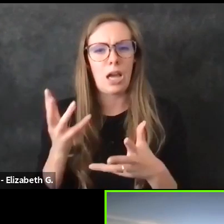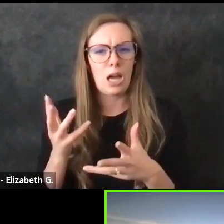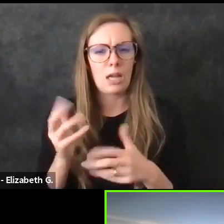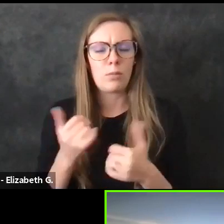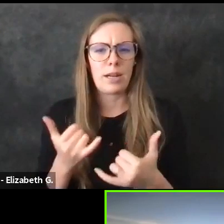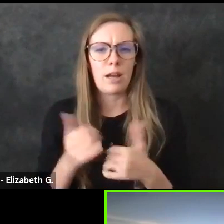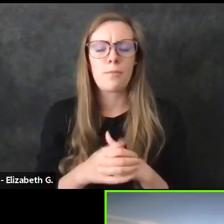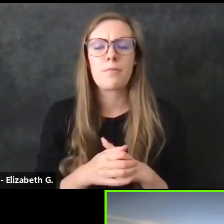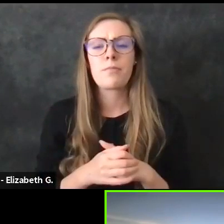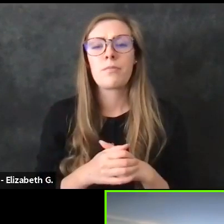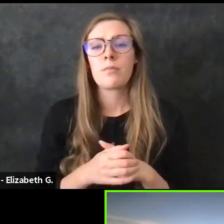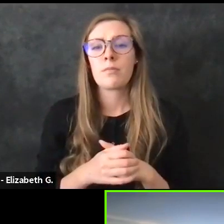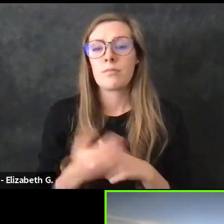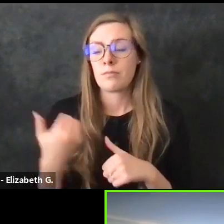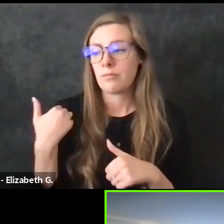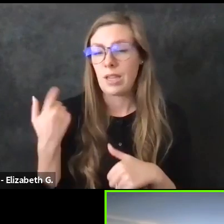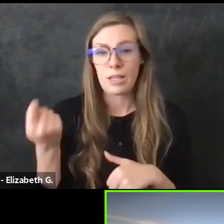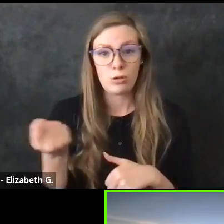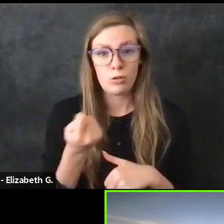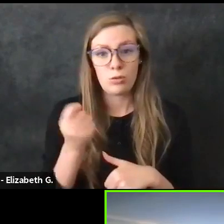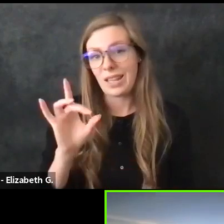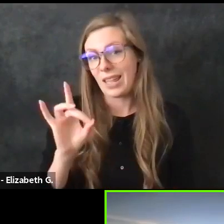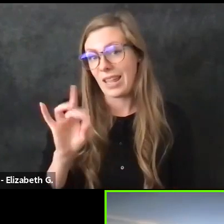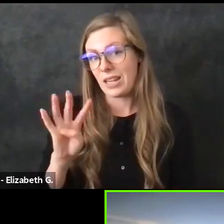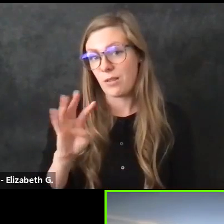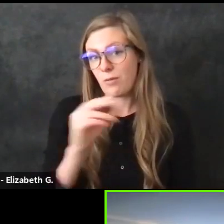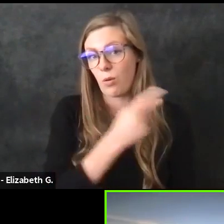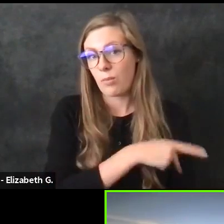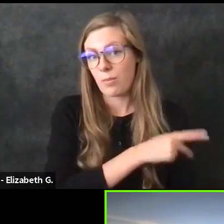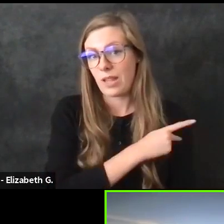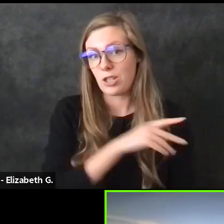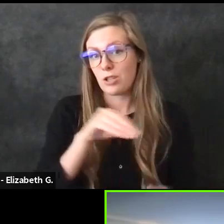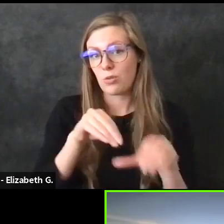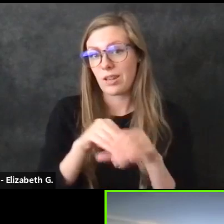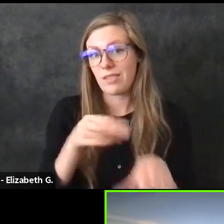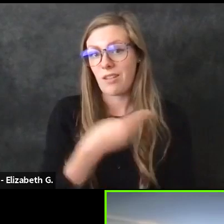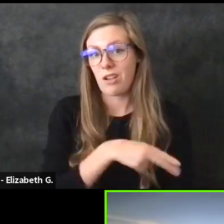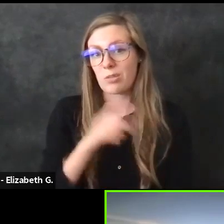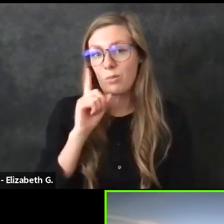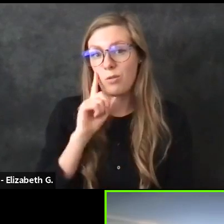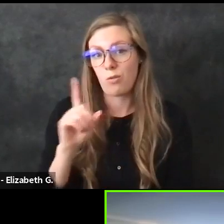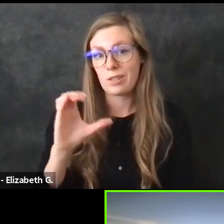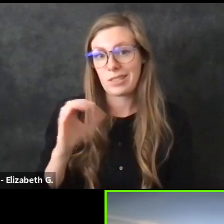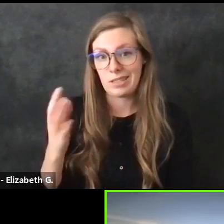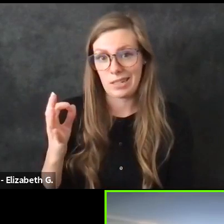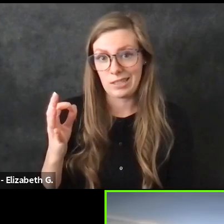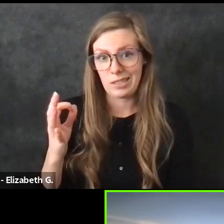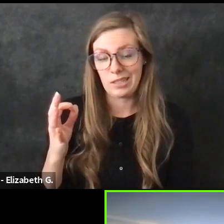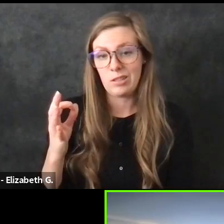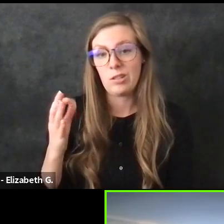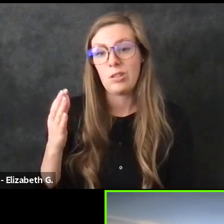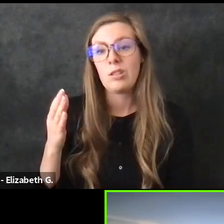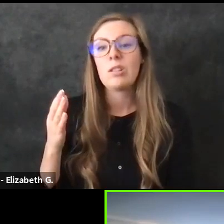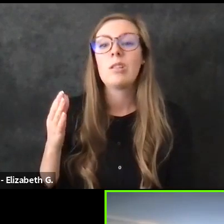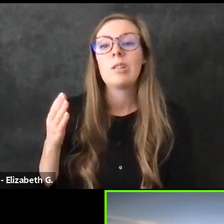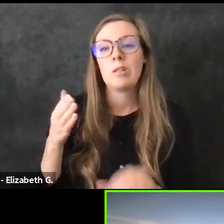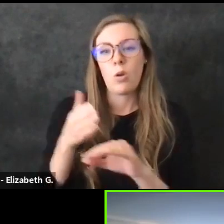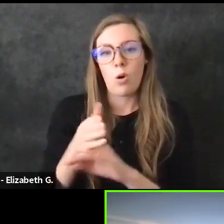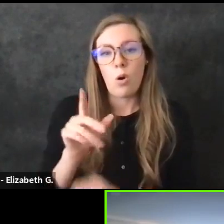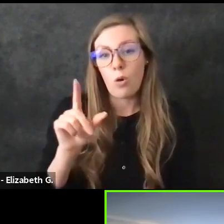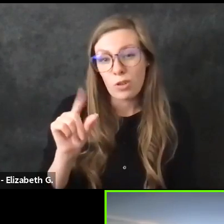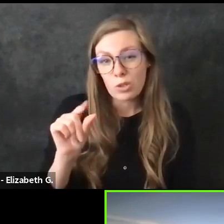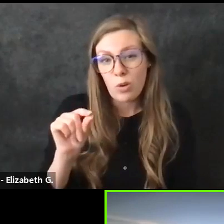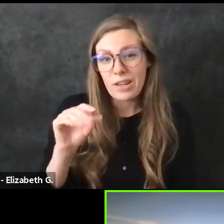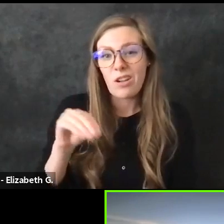Tuesday, 84 patients were hospitalized in Sonoma County with COVID-19. Of those, more than 20 are in the intensive care